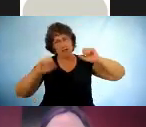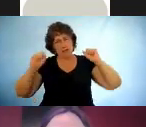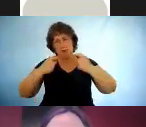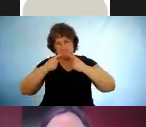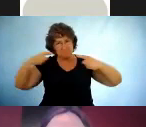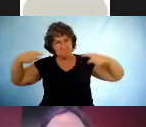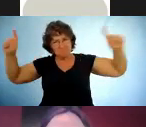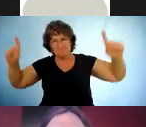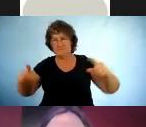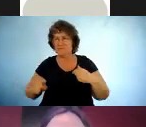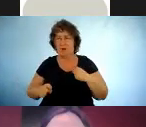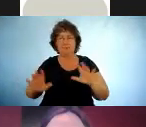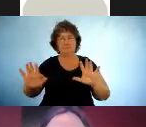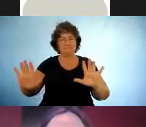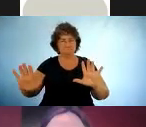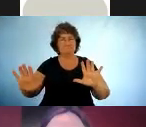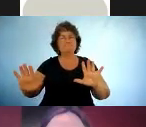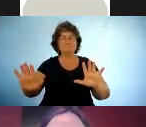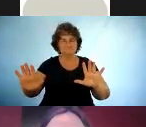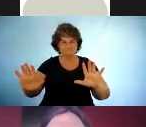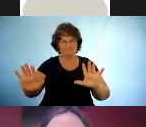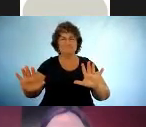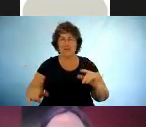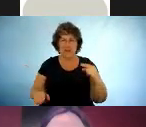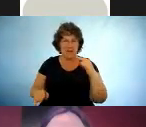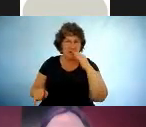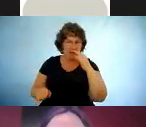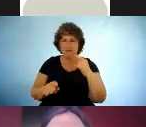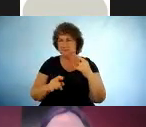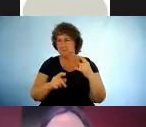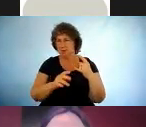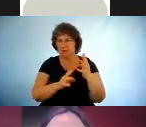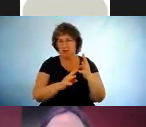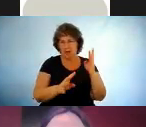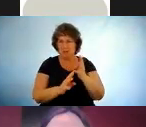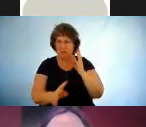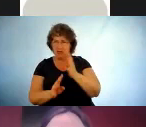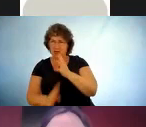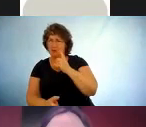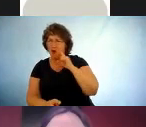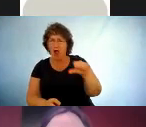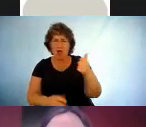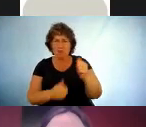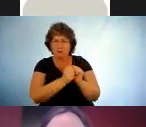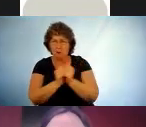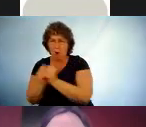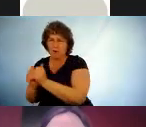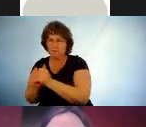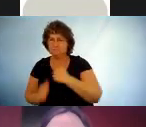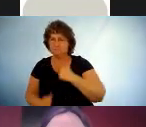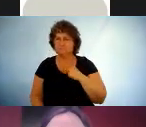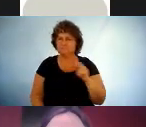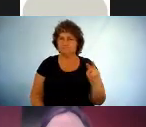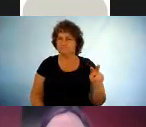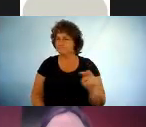in time to report there were kids lining up for some other great sport. But before I could make for the